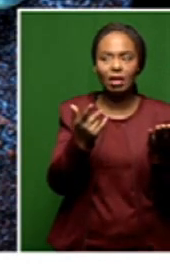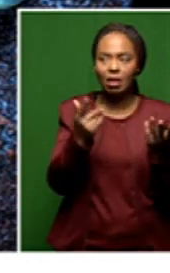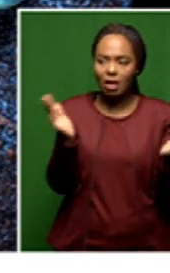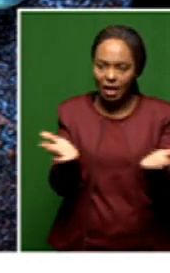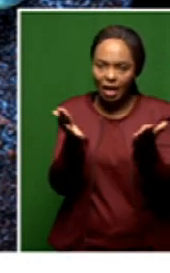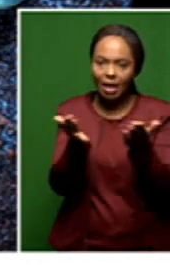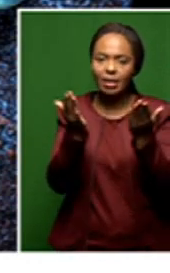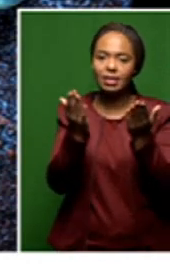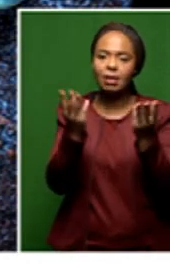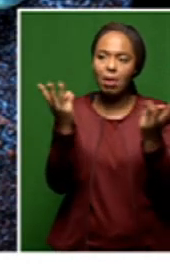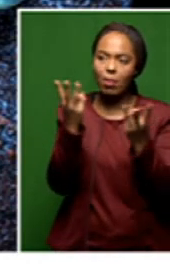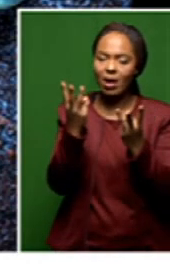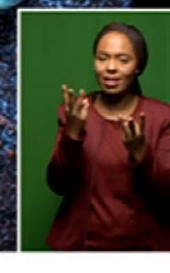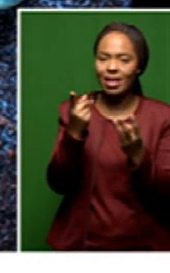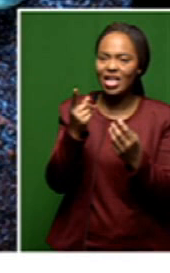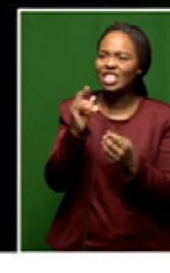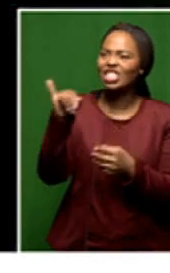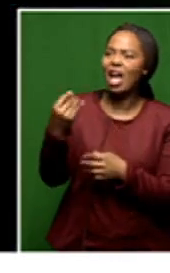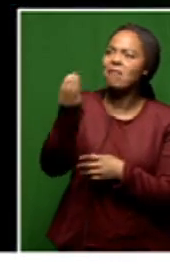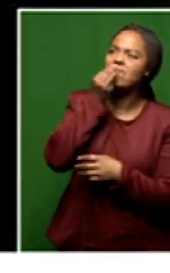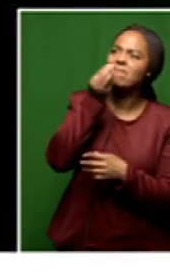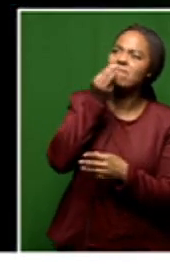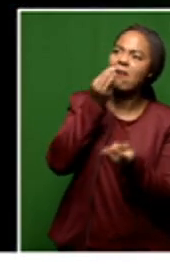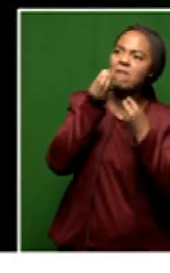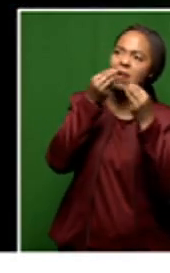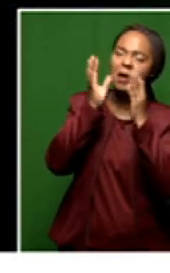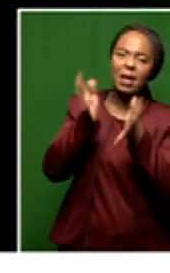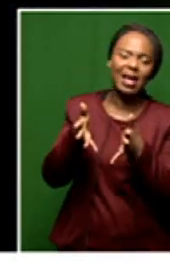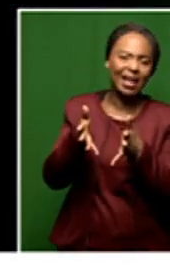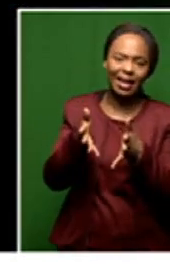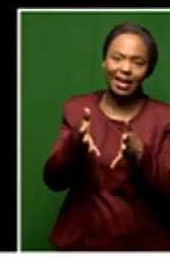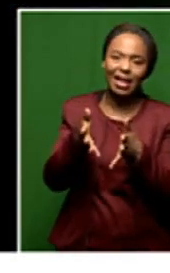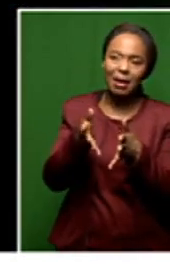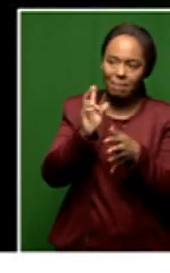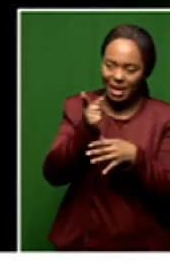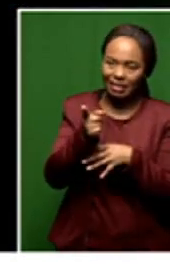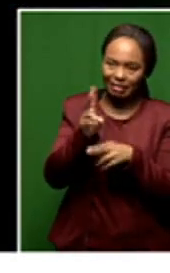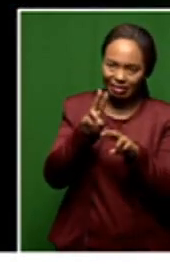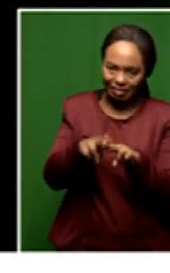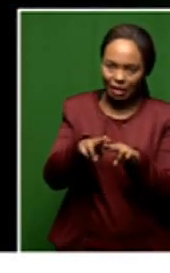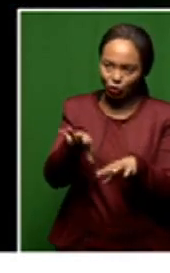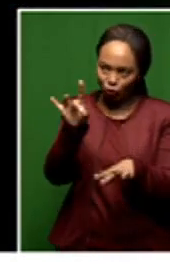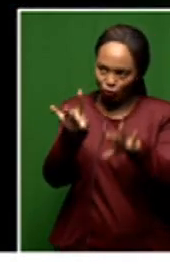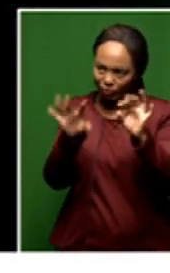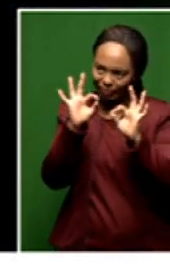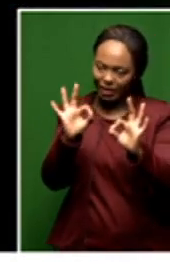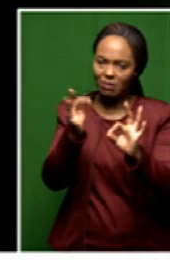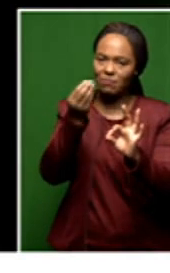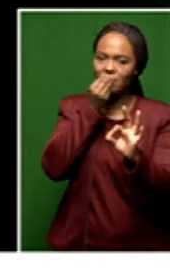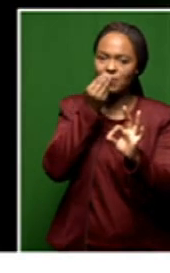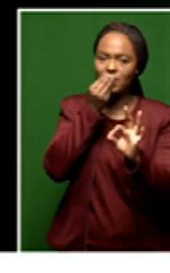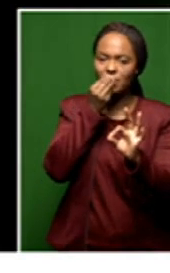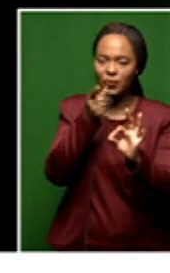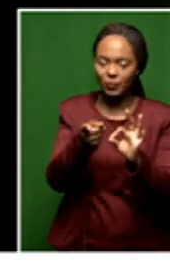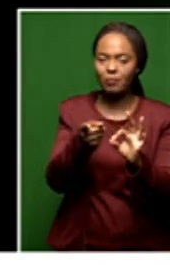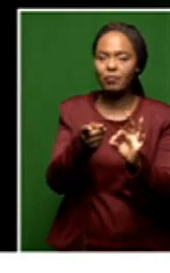eating, and it's not only about what we're eating, it's about how we're eating. Yeah. For me, superfoods is exactly